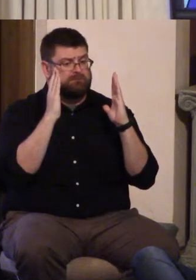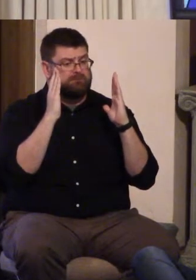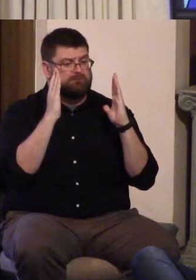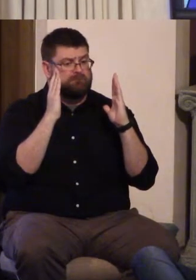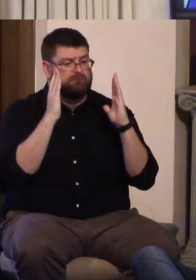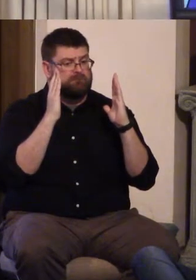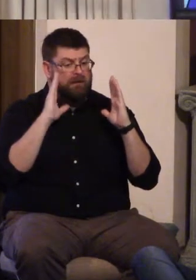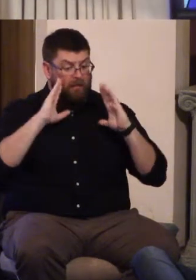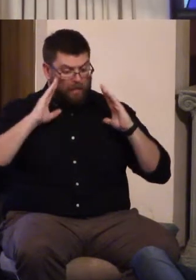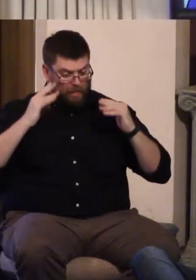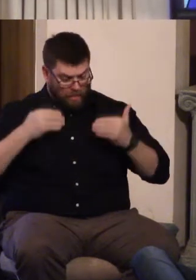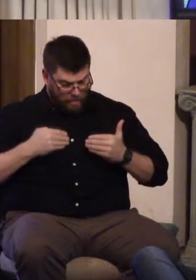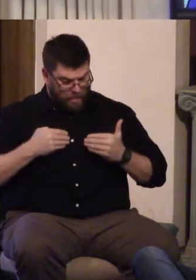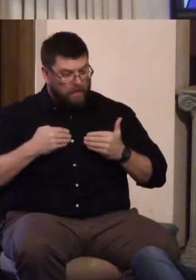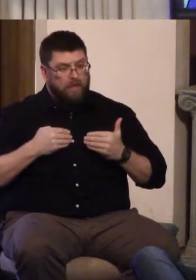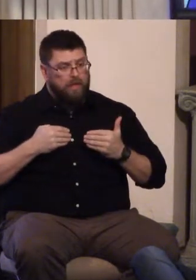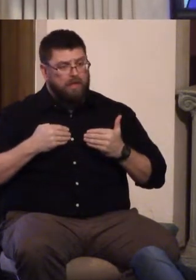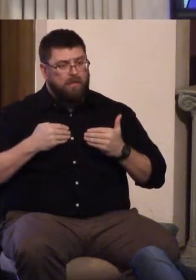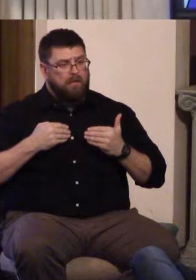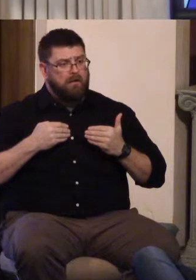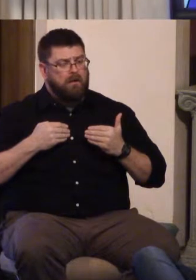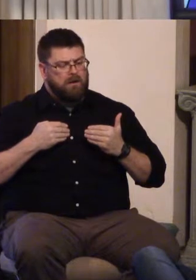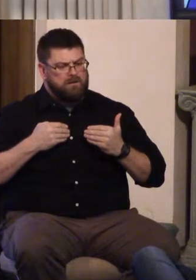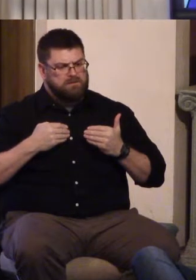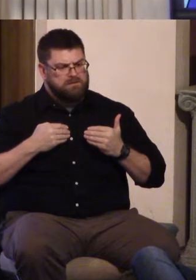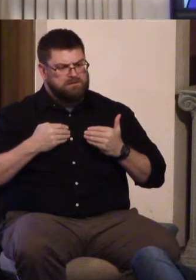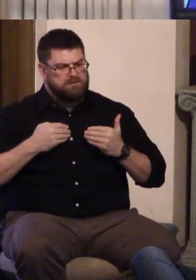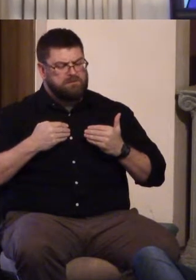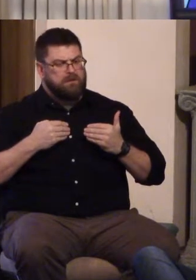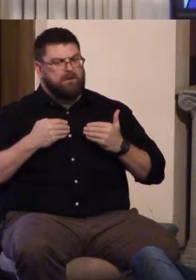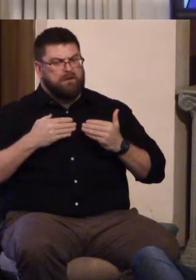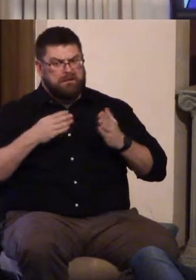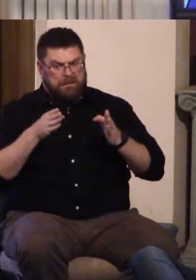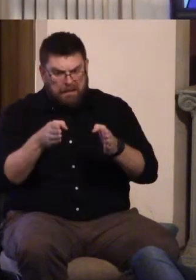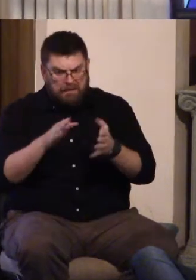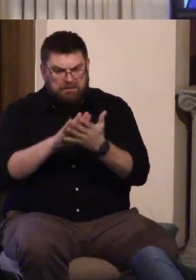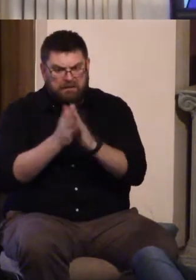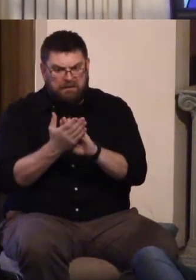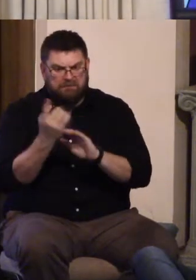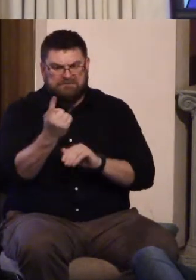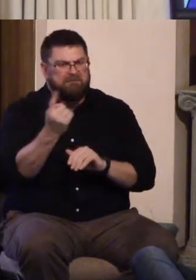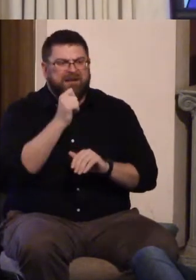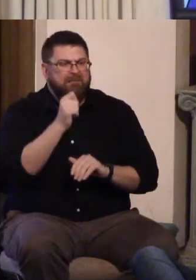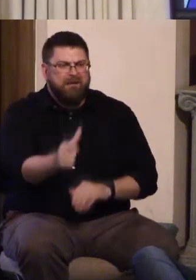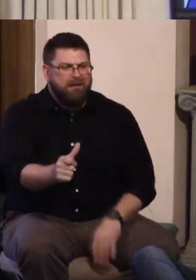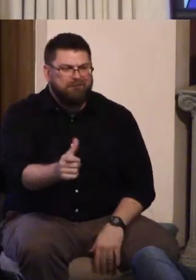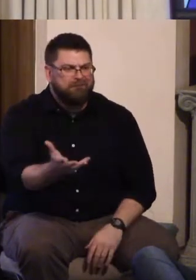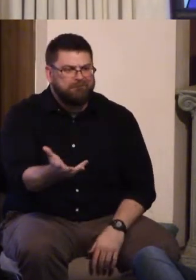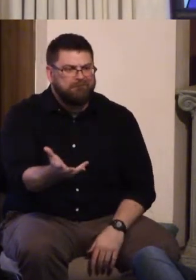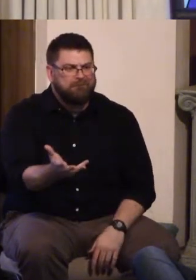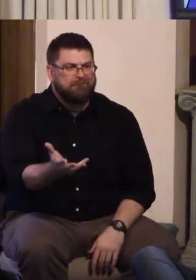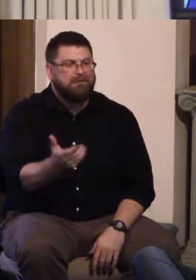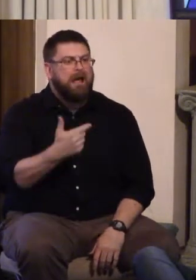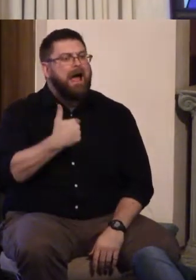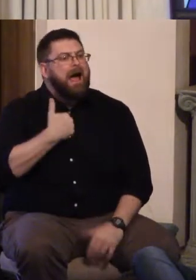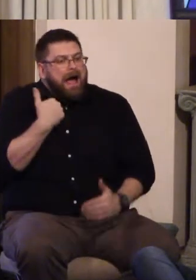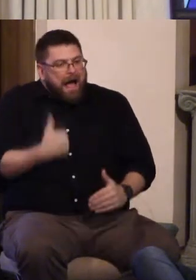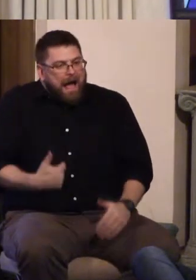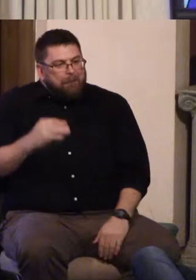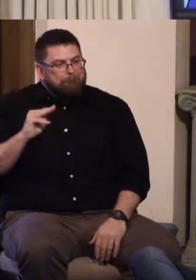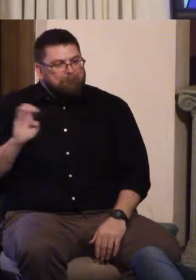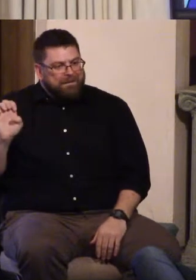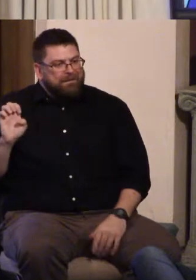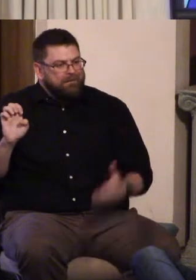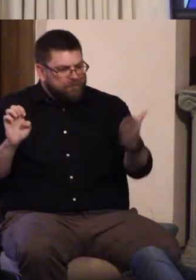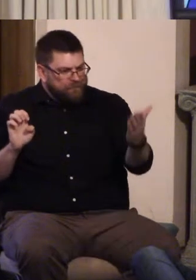And it takes all of my focus right off of me onto trying to be something that I'm